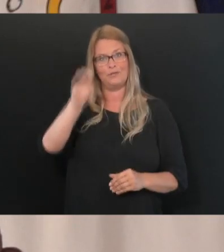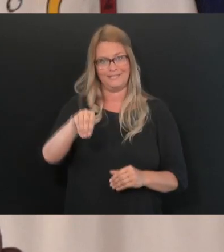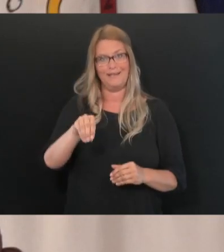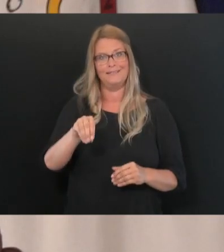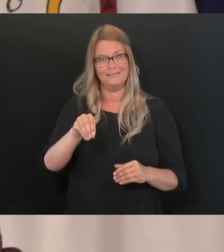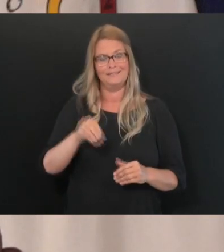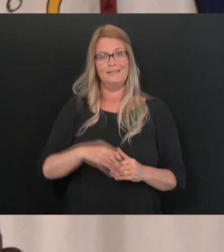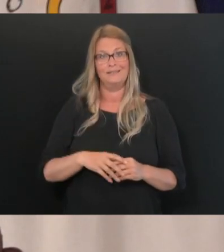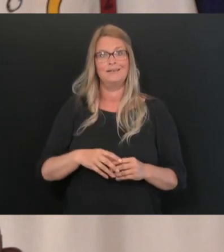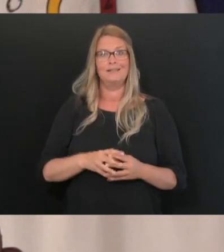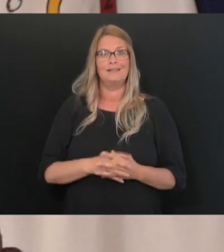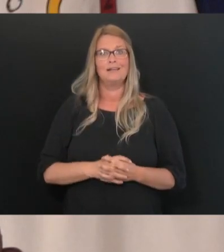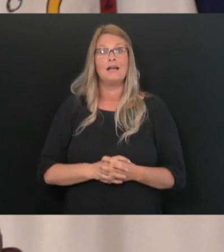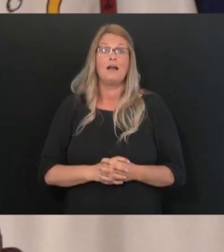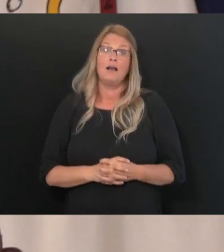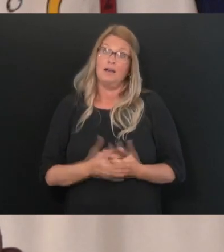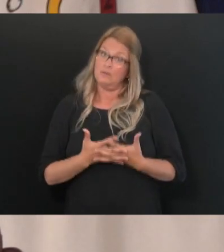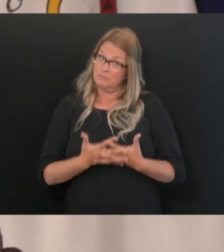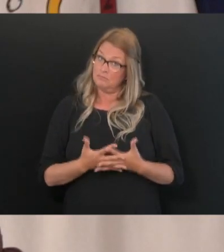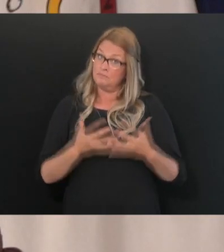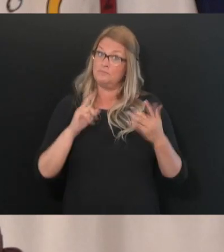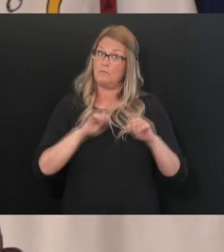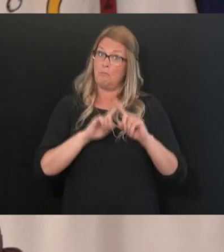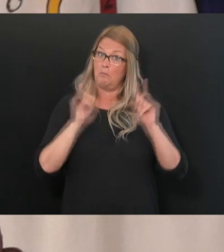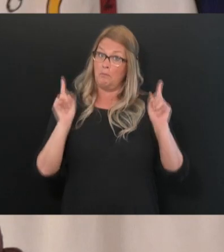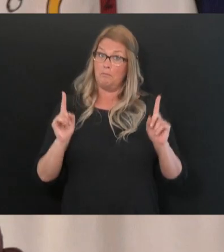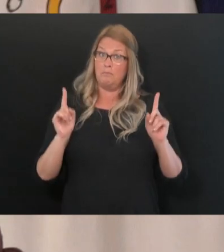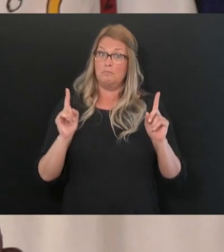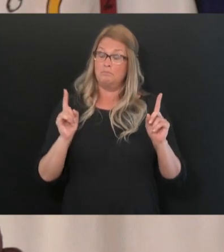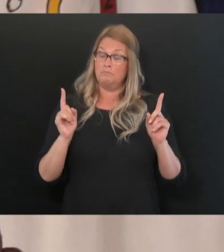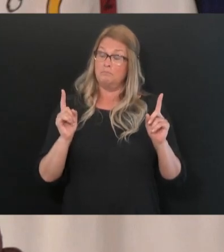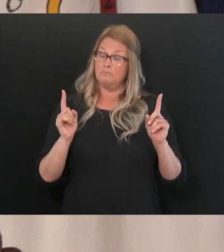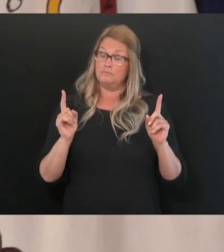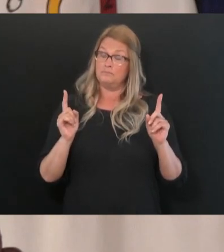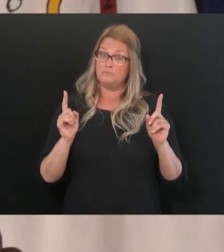we are at today. But that's